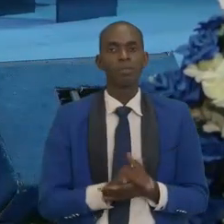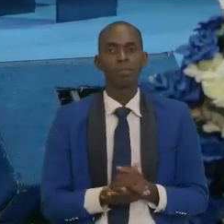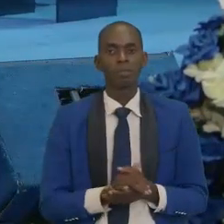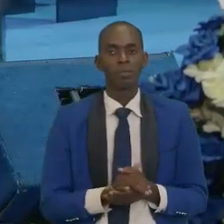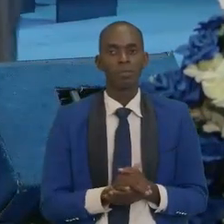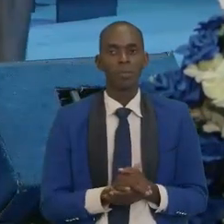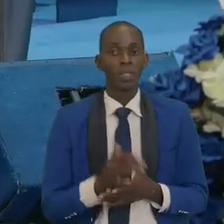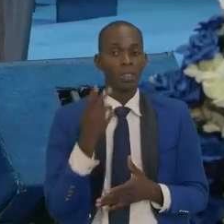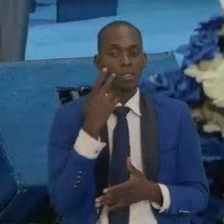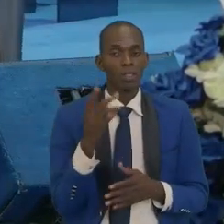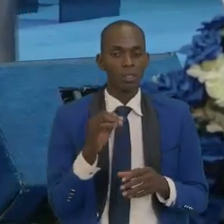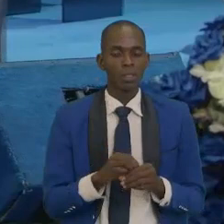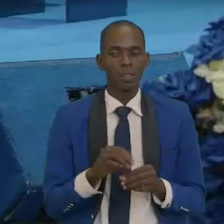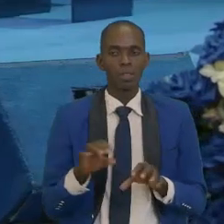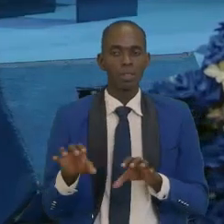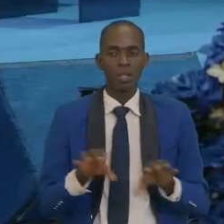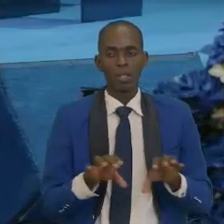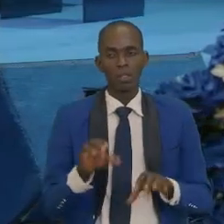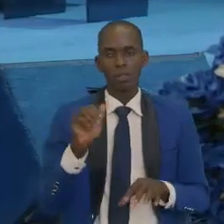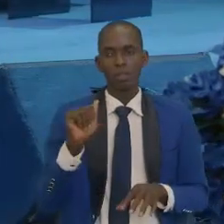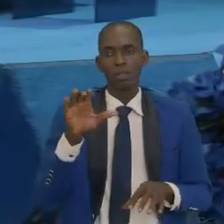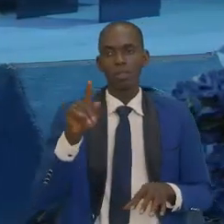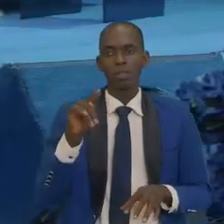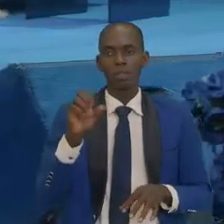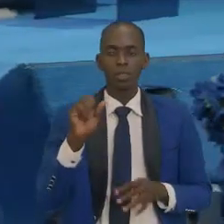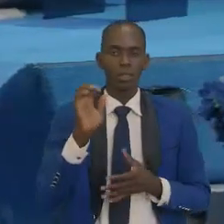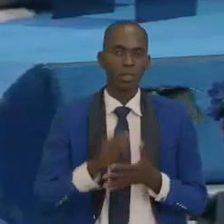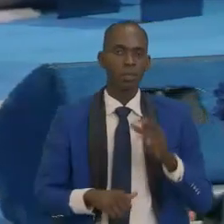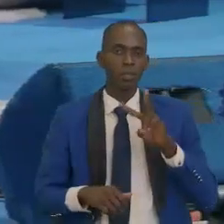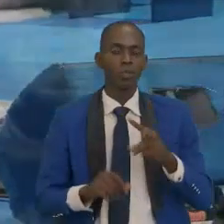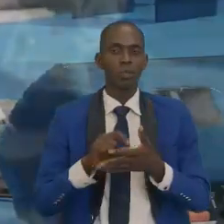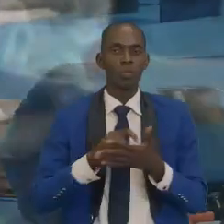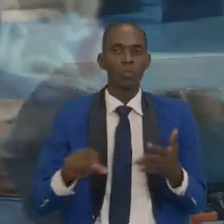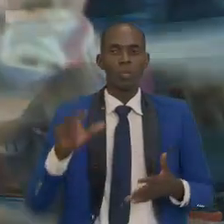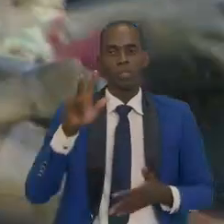Look at Acts chapter 2. I'm reading from verse